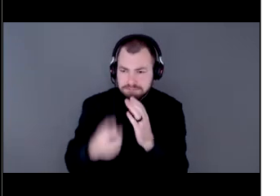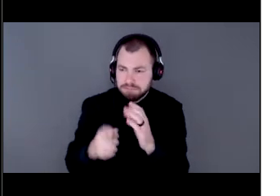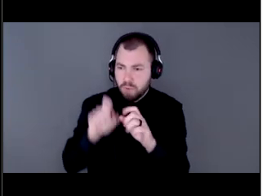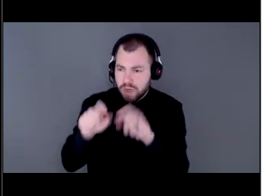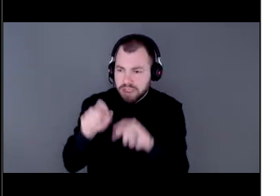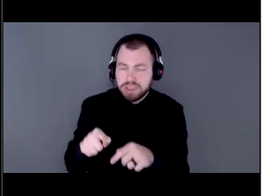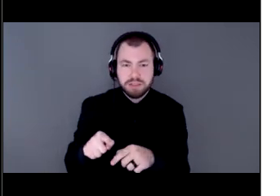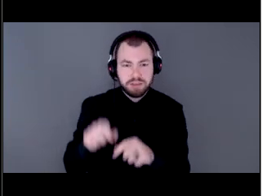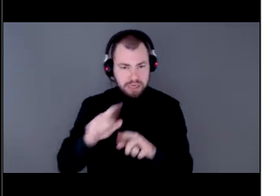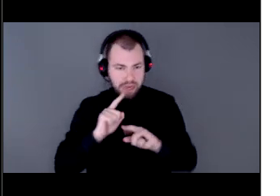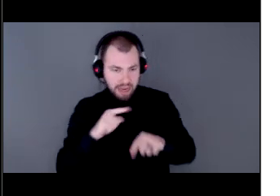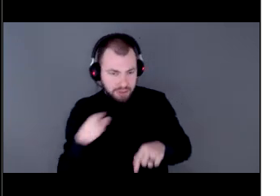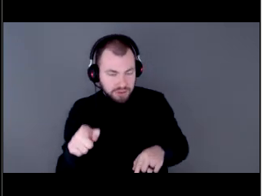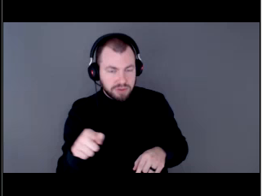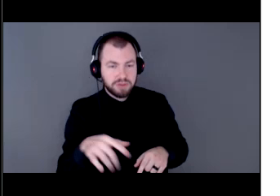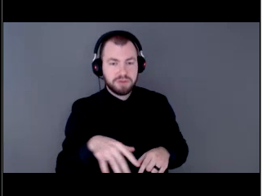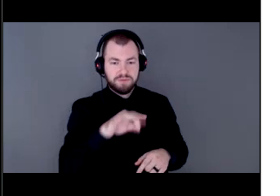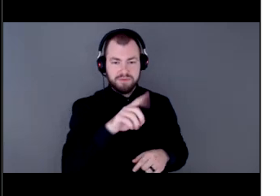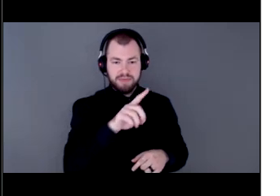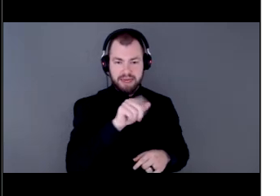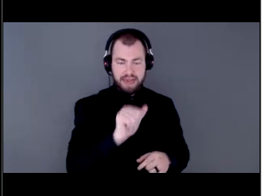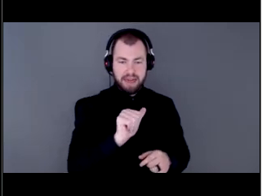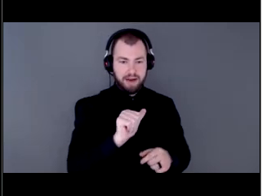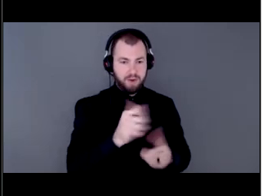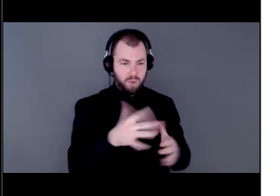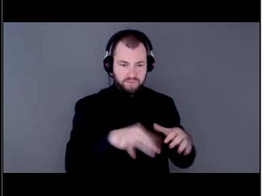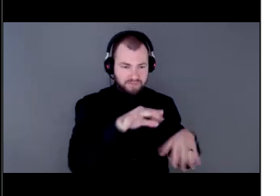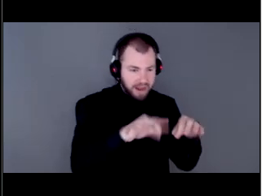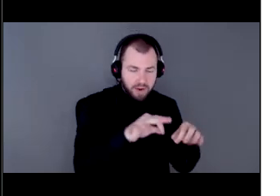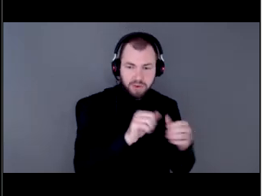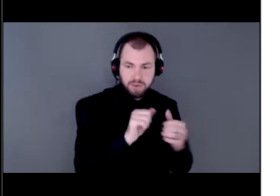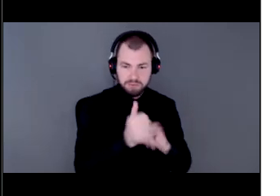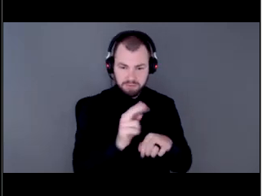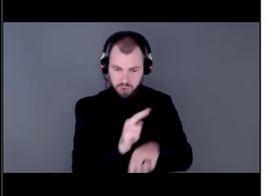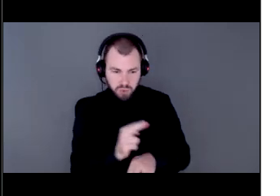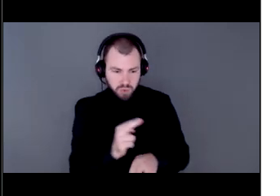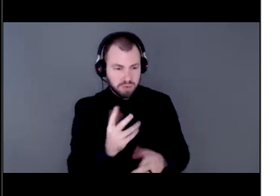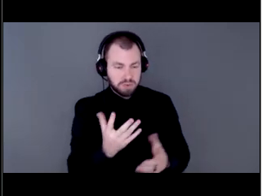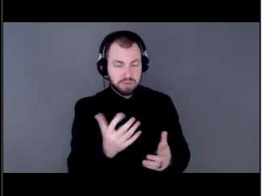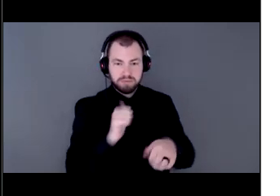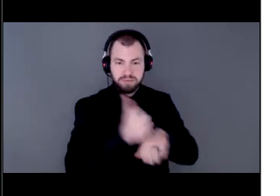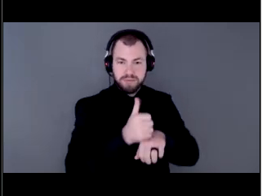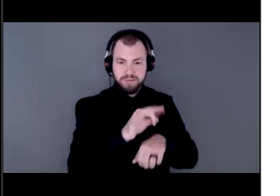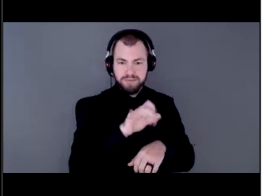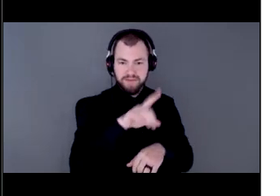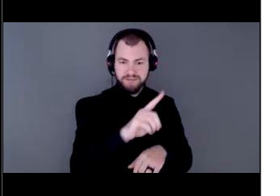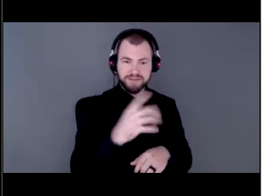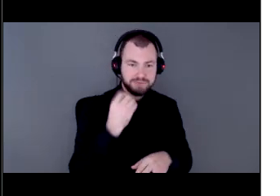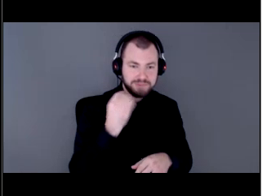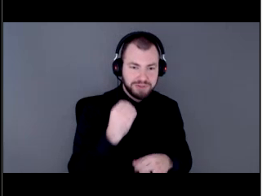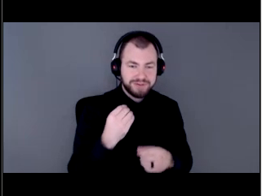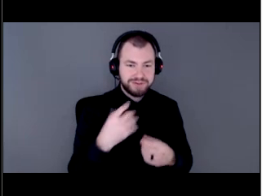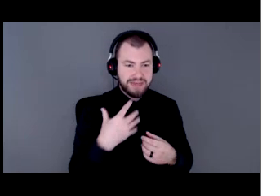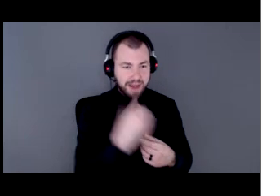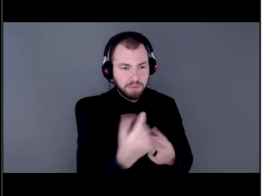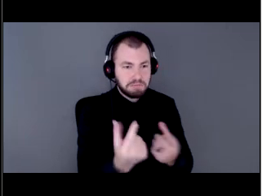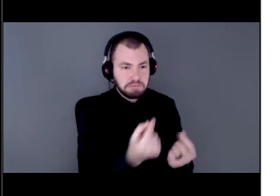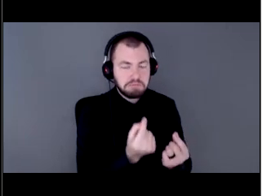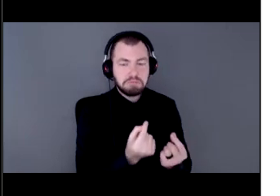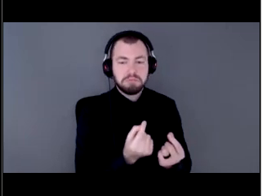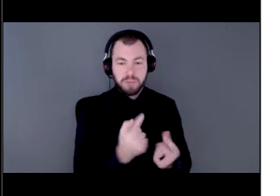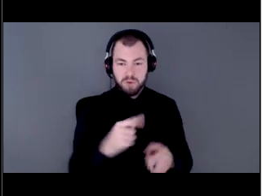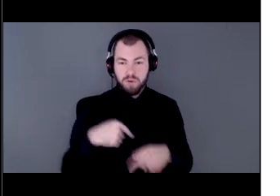how it's being used, set up field experiences if they're able to do that. And so far we've had classrooms taking part